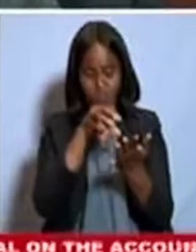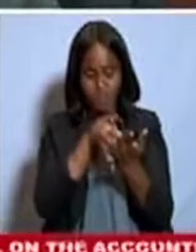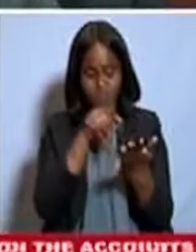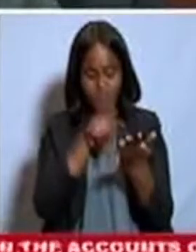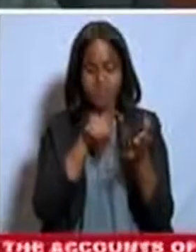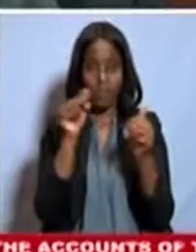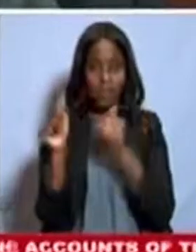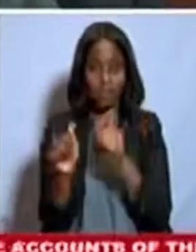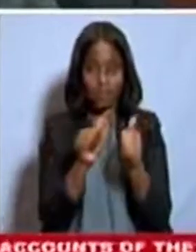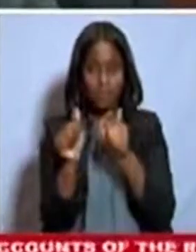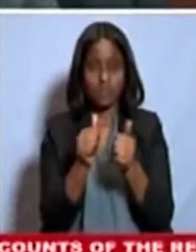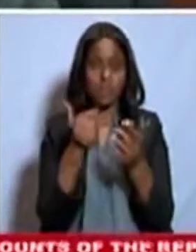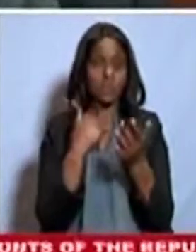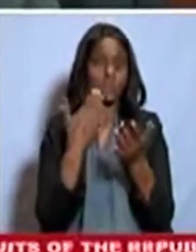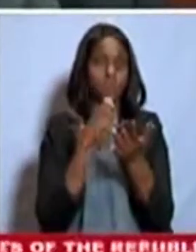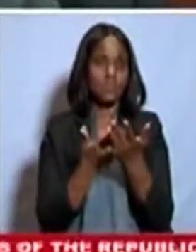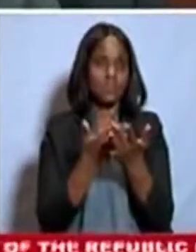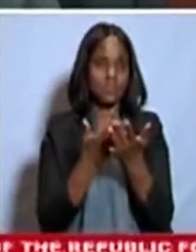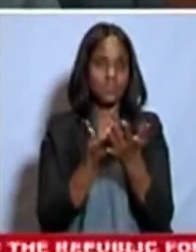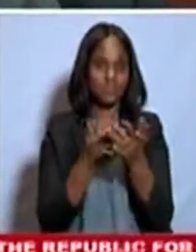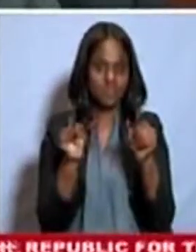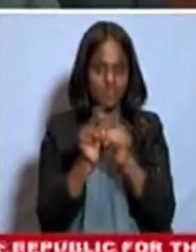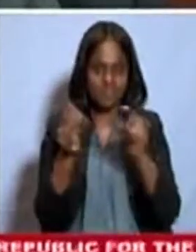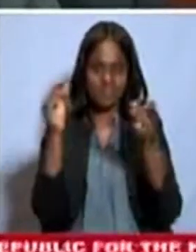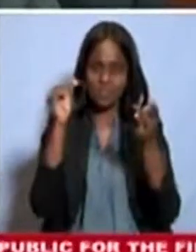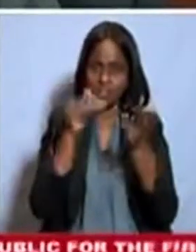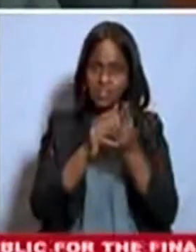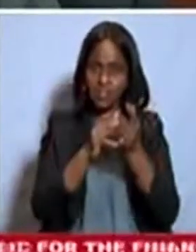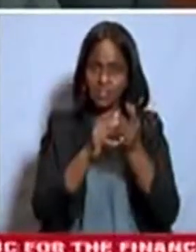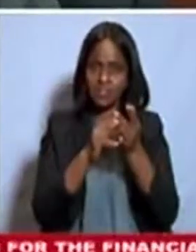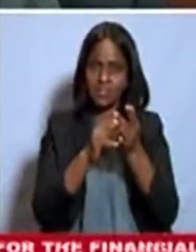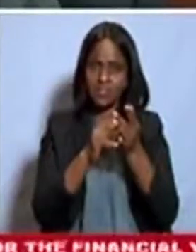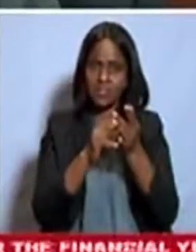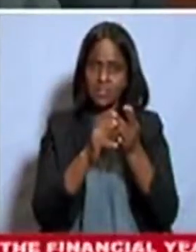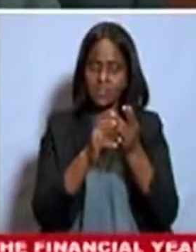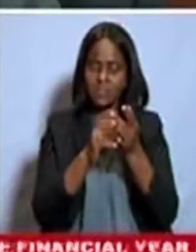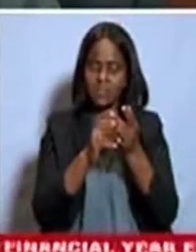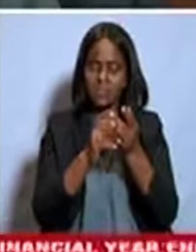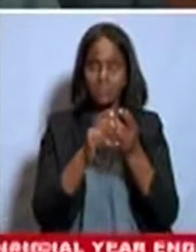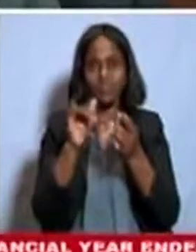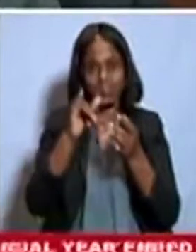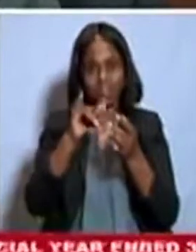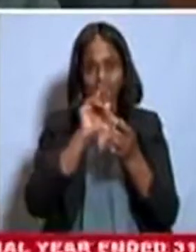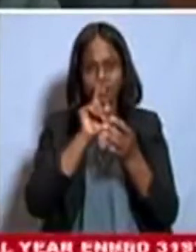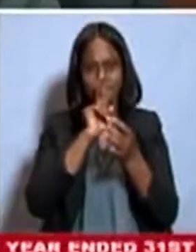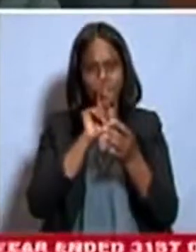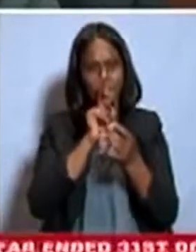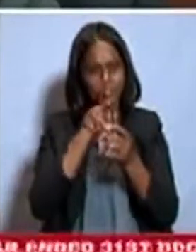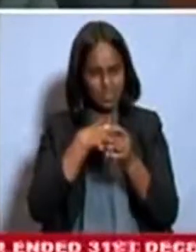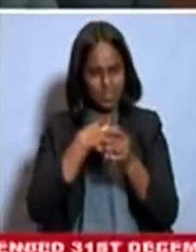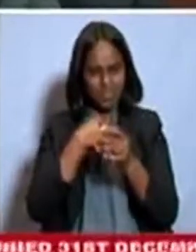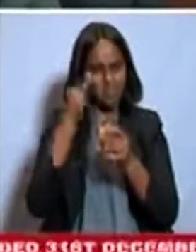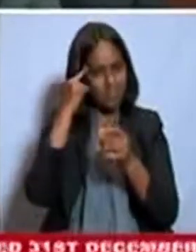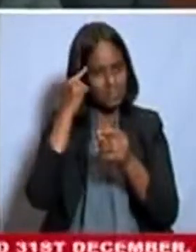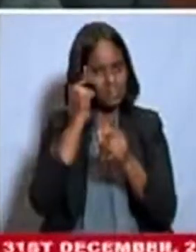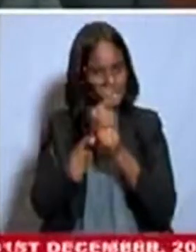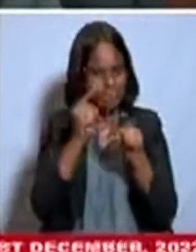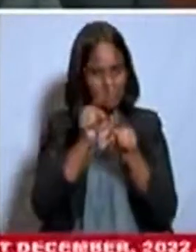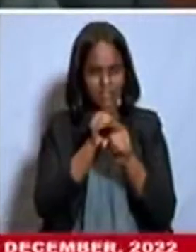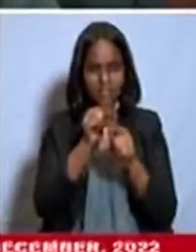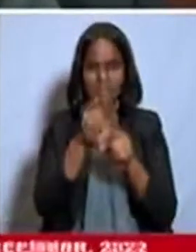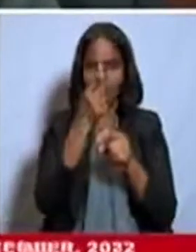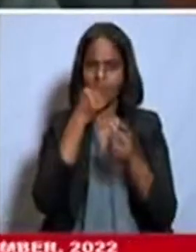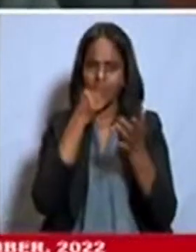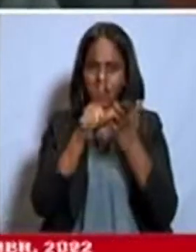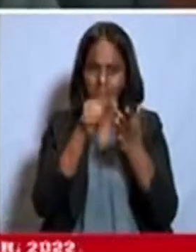this matter is active, and Yeah, I think it's just one